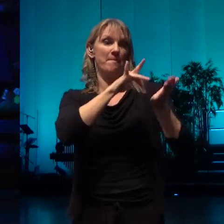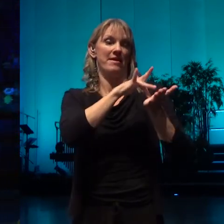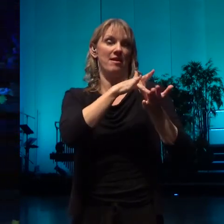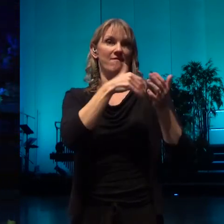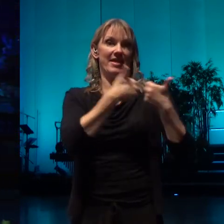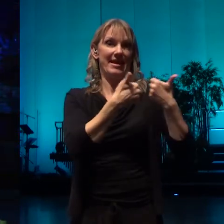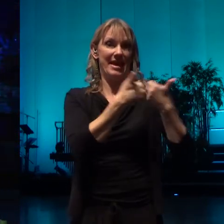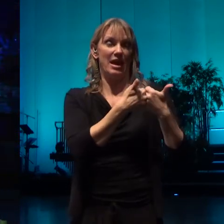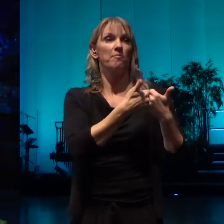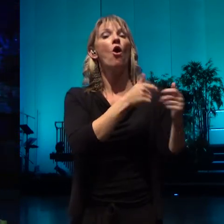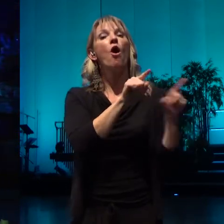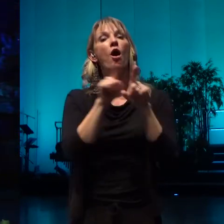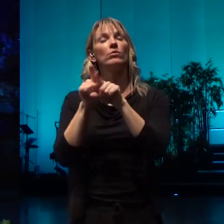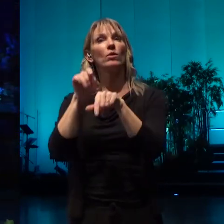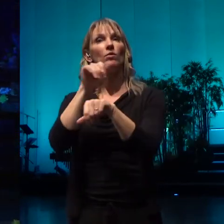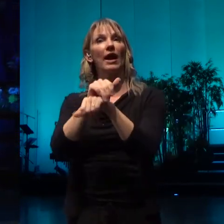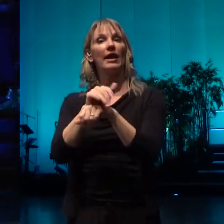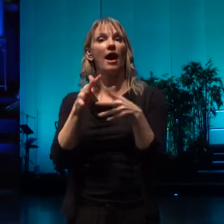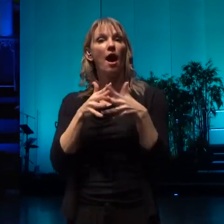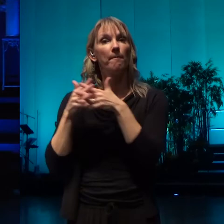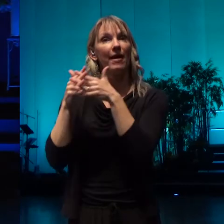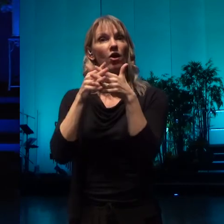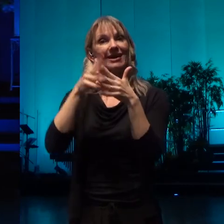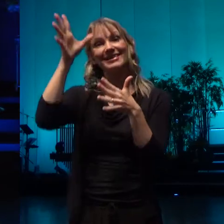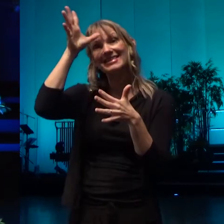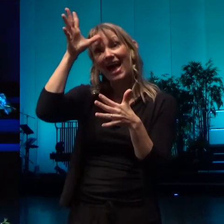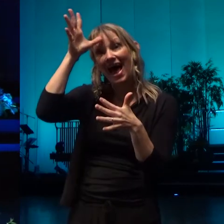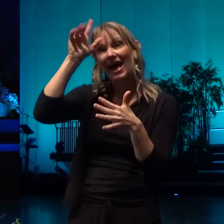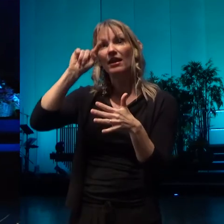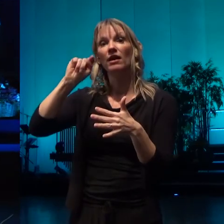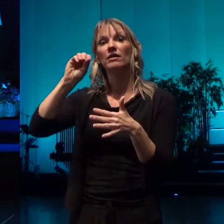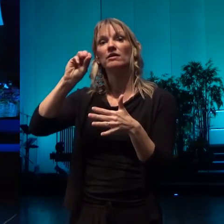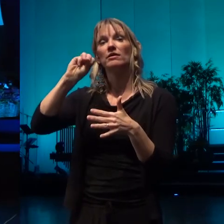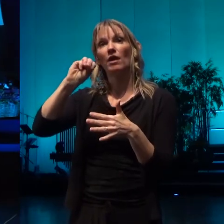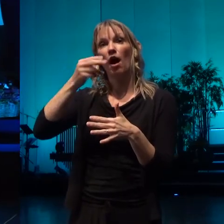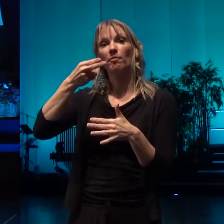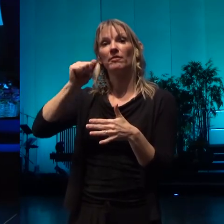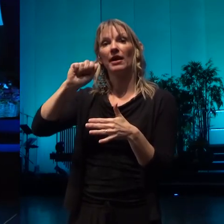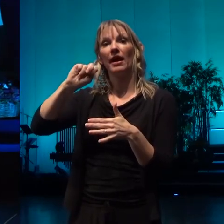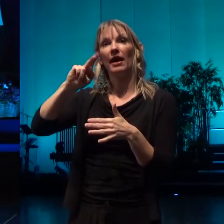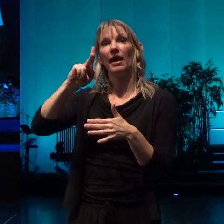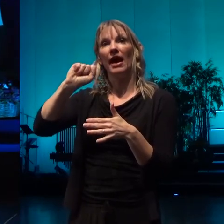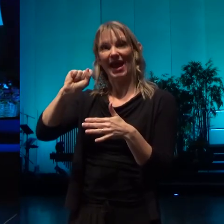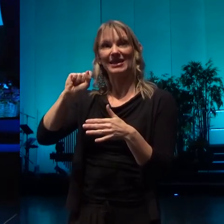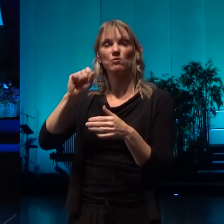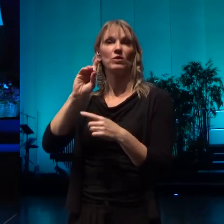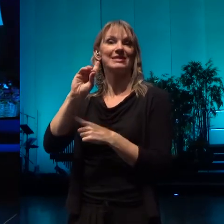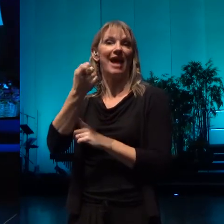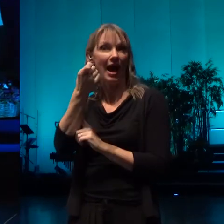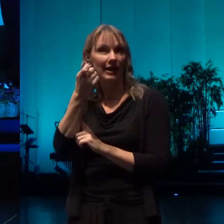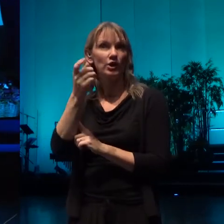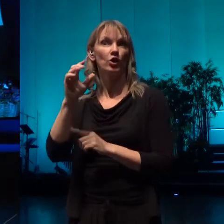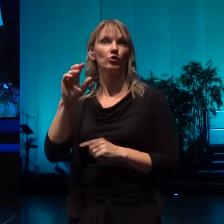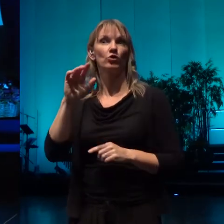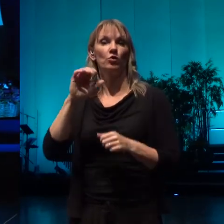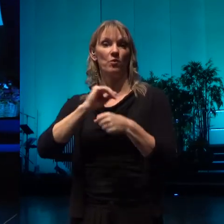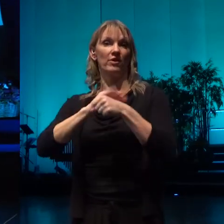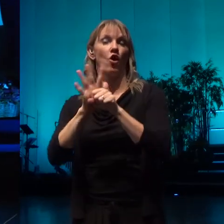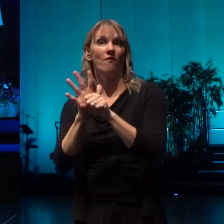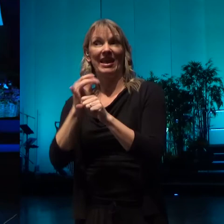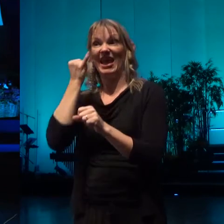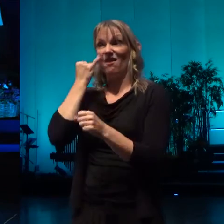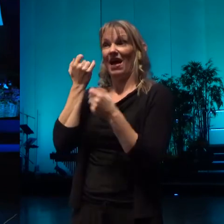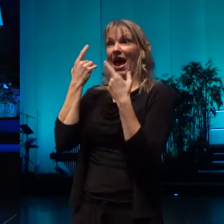And it was also the night that America's dad, Tom Hanks, got diagnosed with COVID, which caused us all to go, oh my God, if it